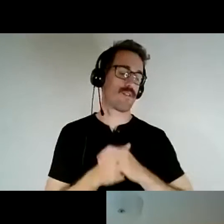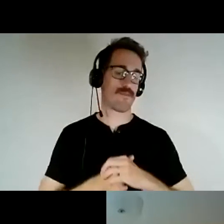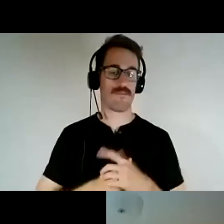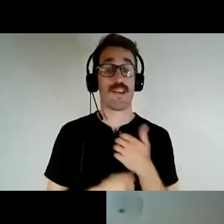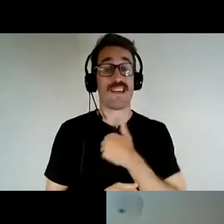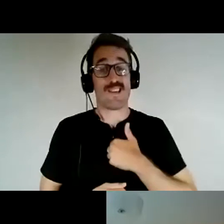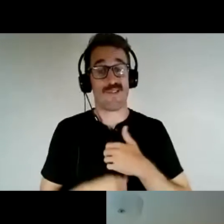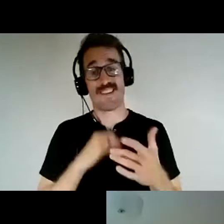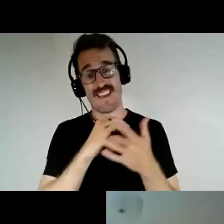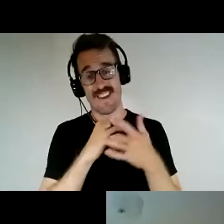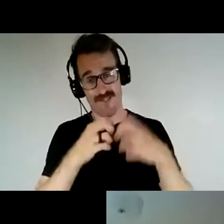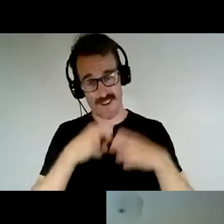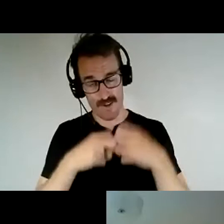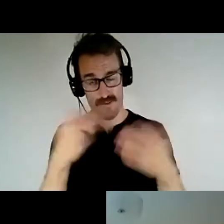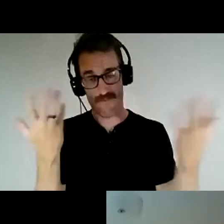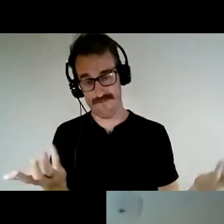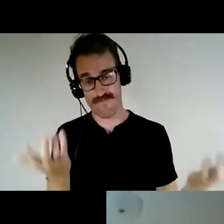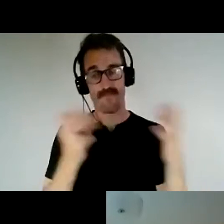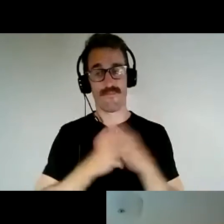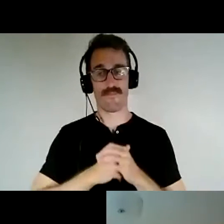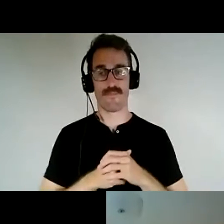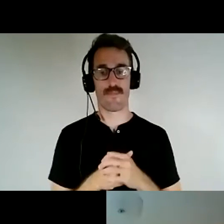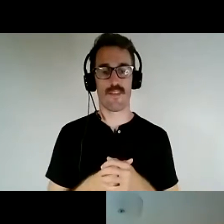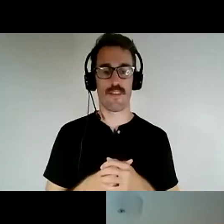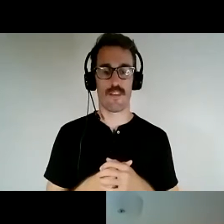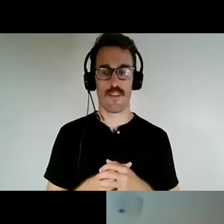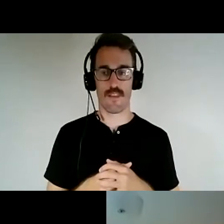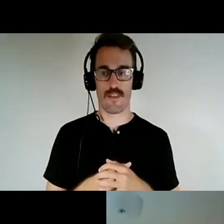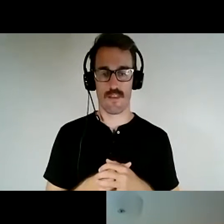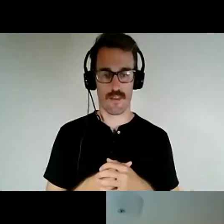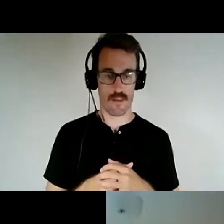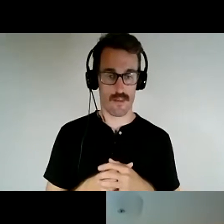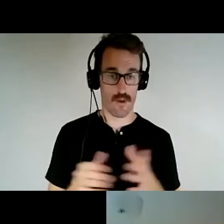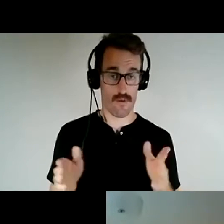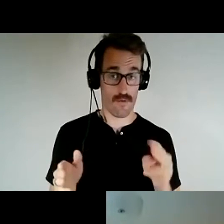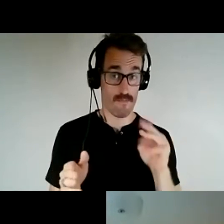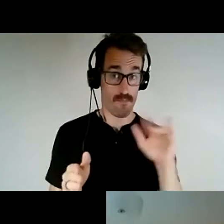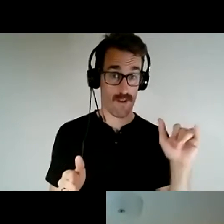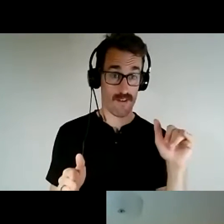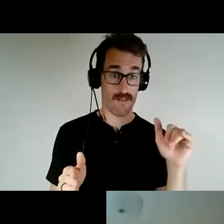Sorry, technical difficulties. Mary, yes, you seem to be on mute. Oh.